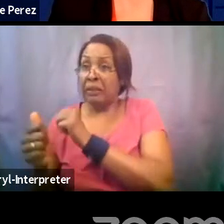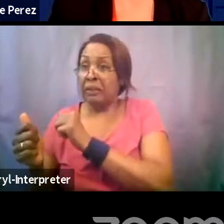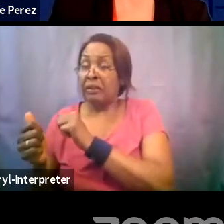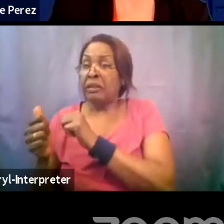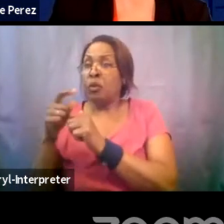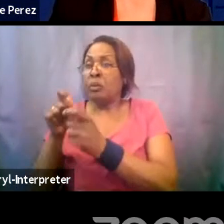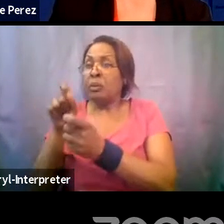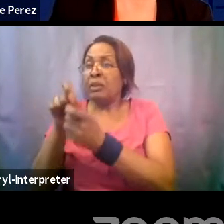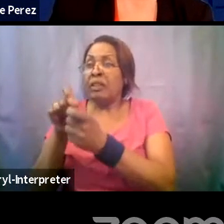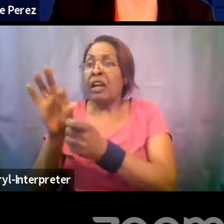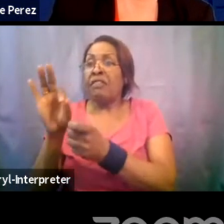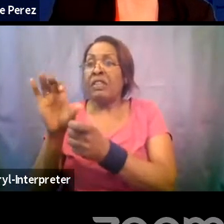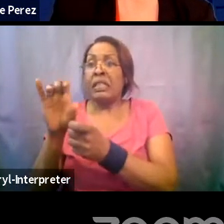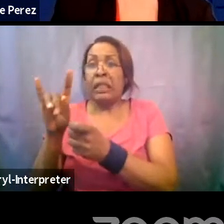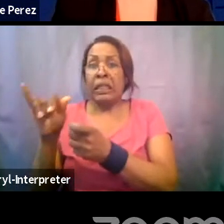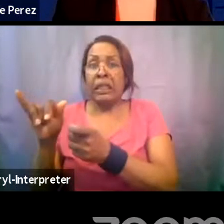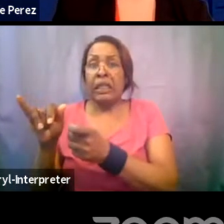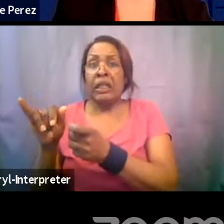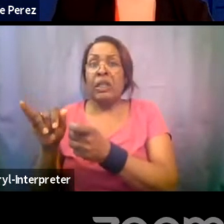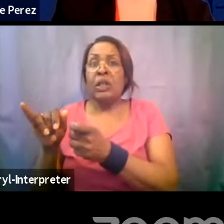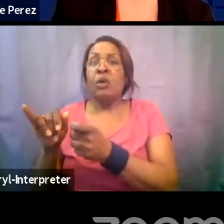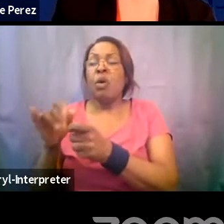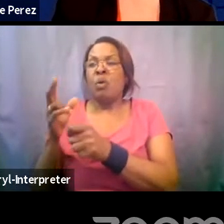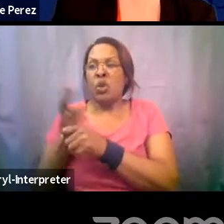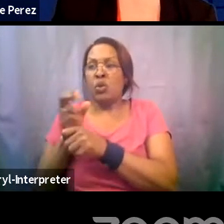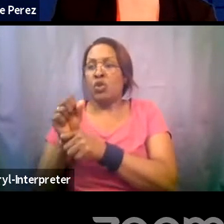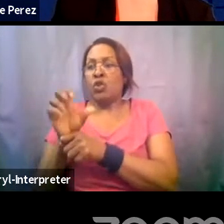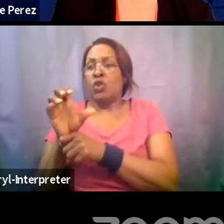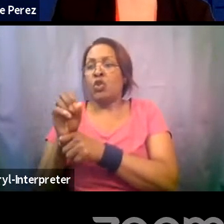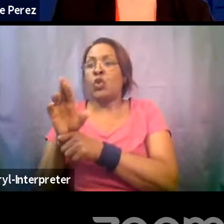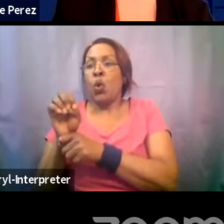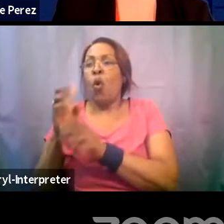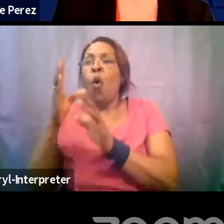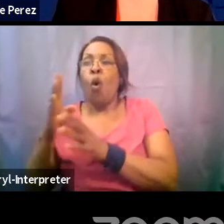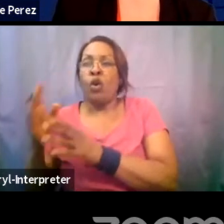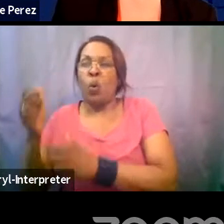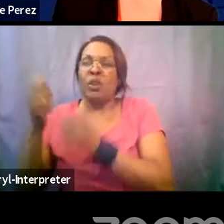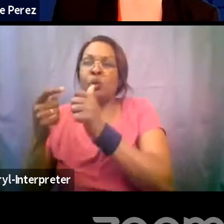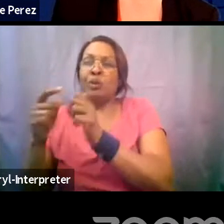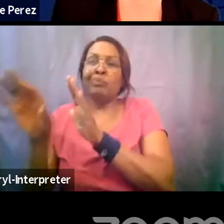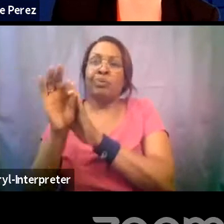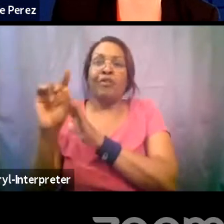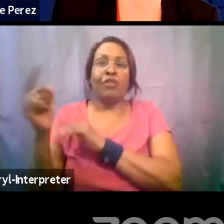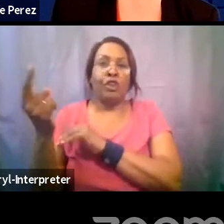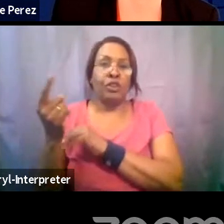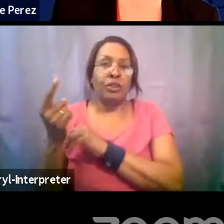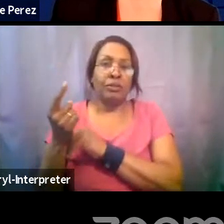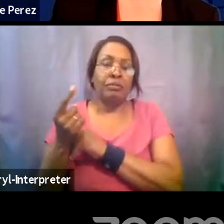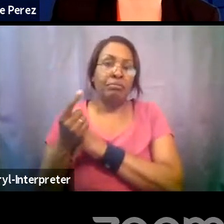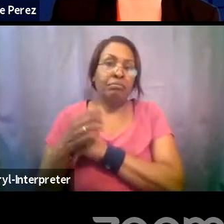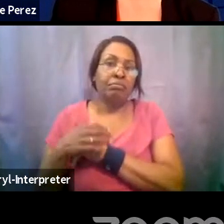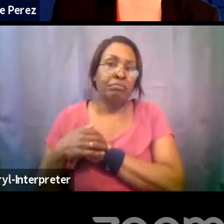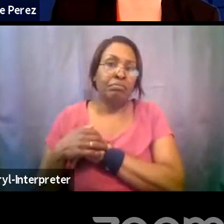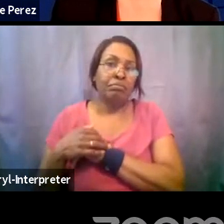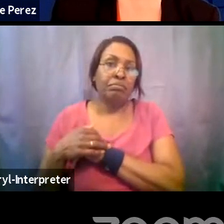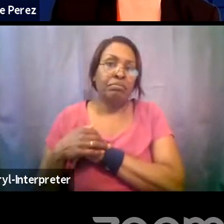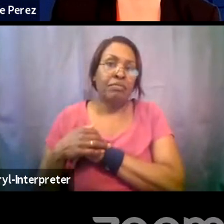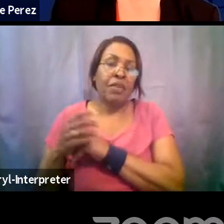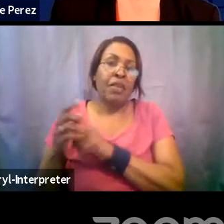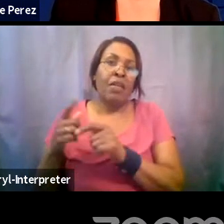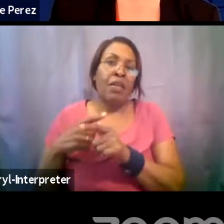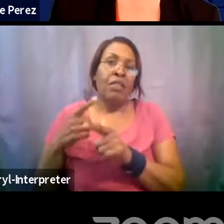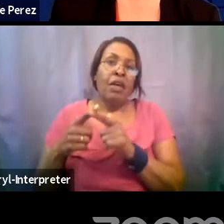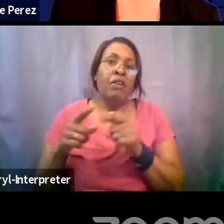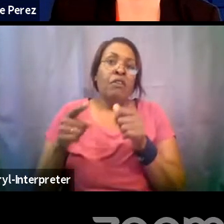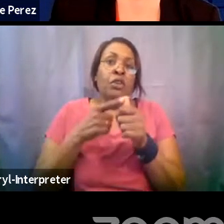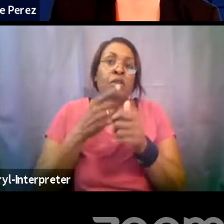particular facility, we will use score order to determine which one gets selected first and next. And then the first